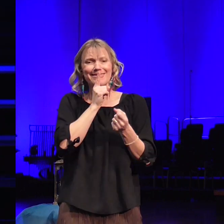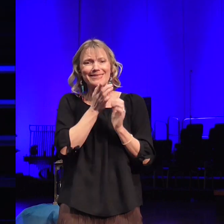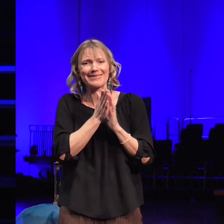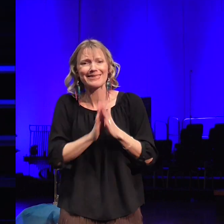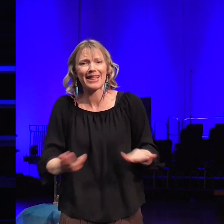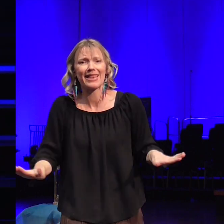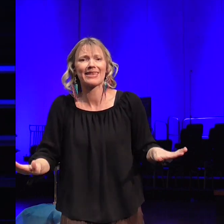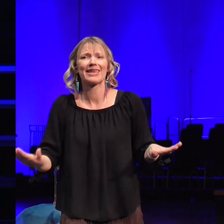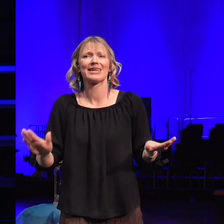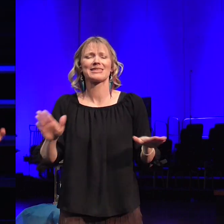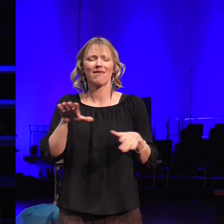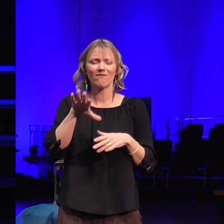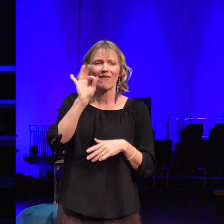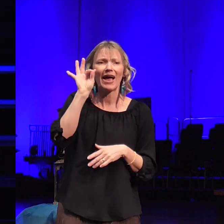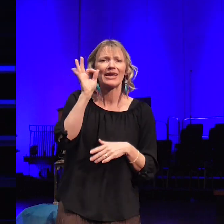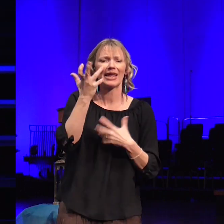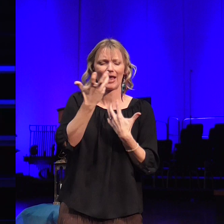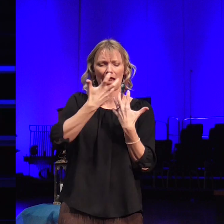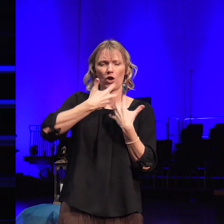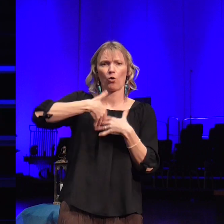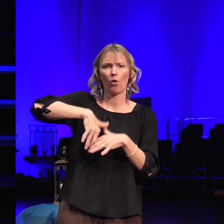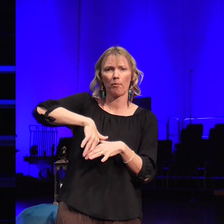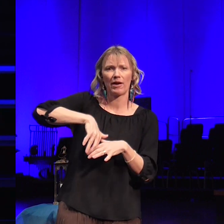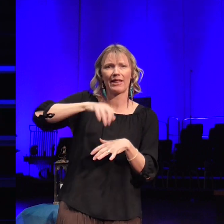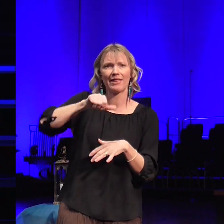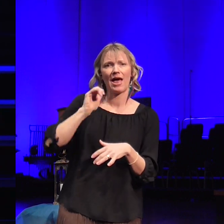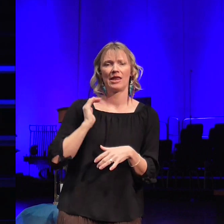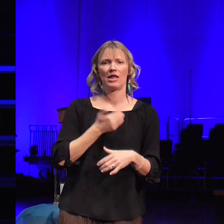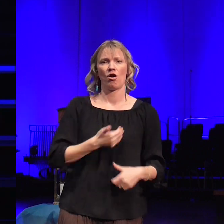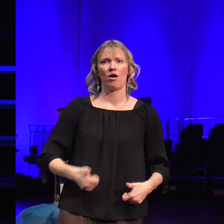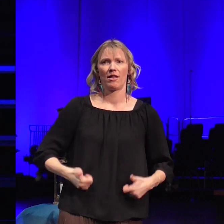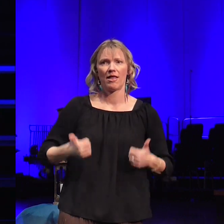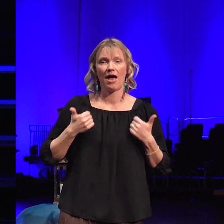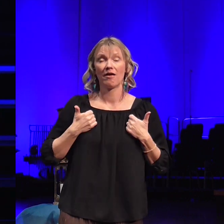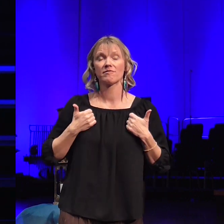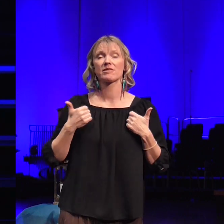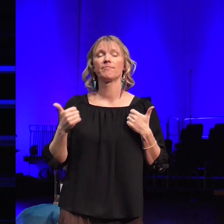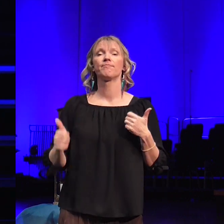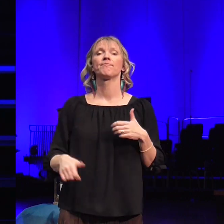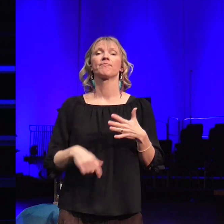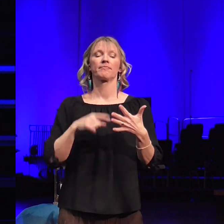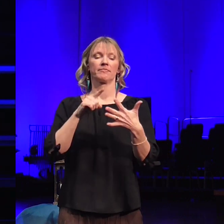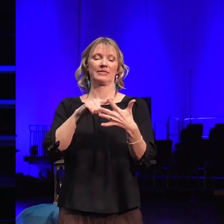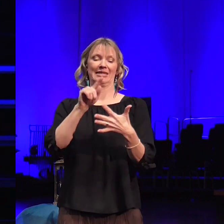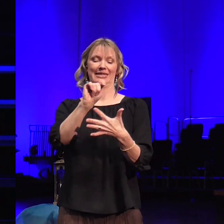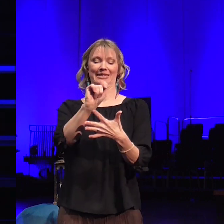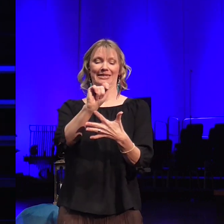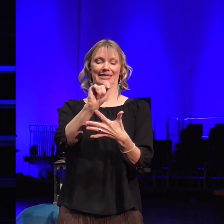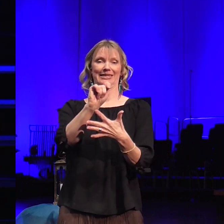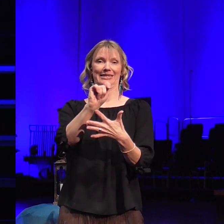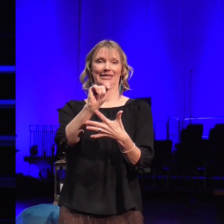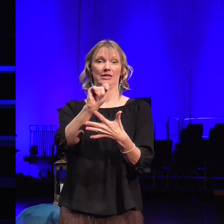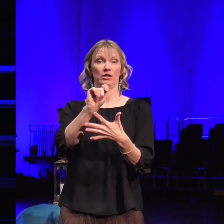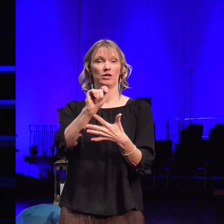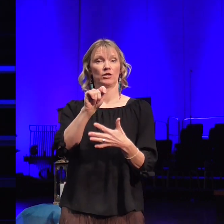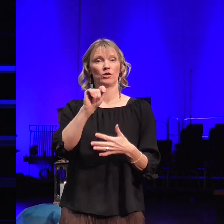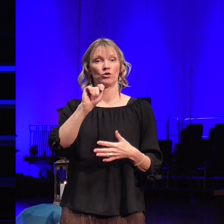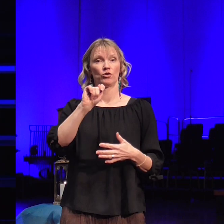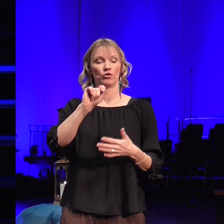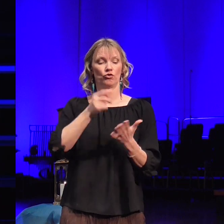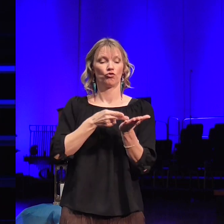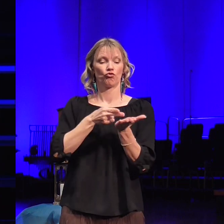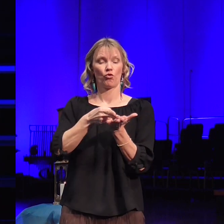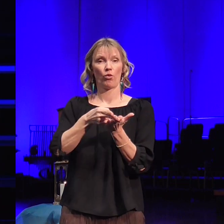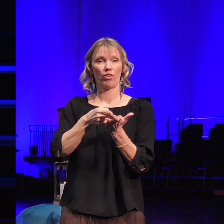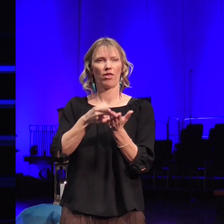finding and incorporating stillness into our life. And then the T stands for truth, because